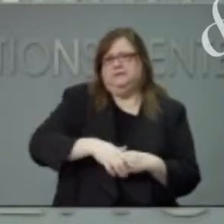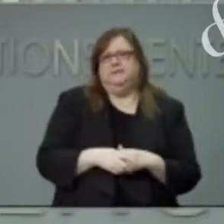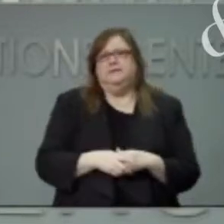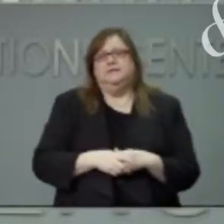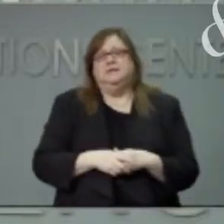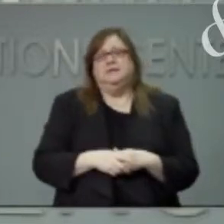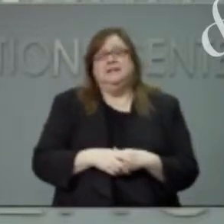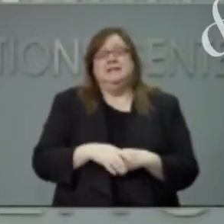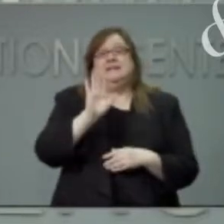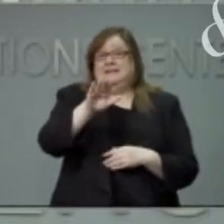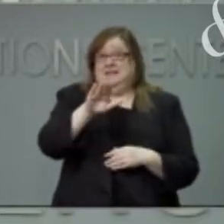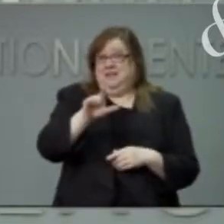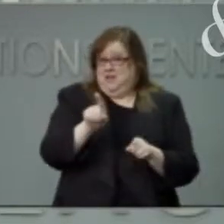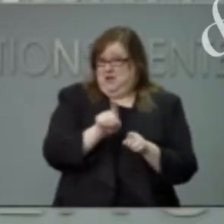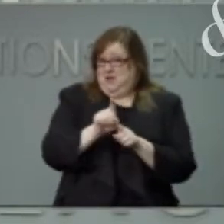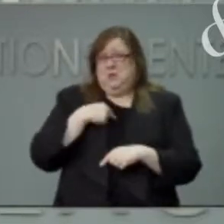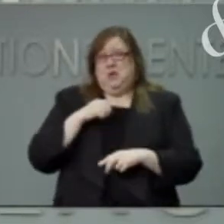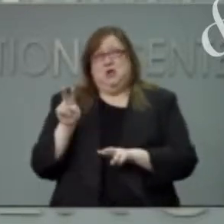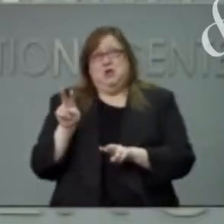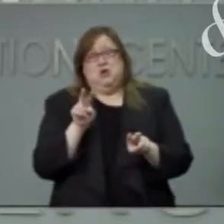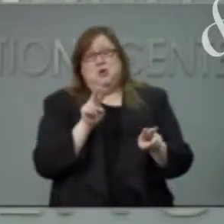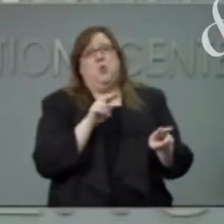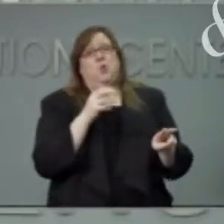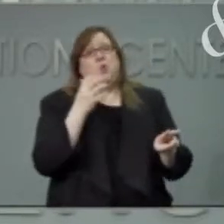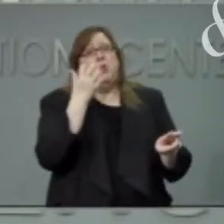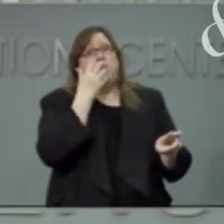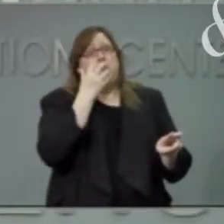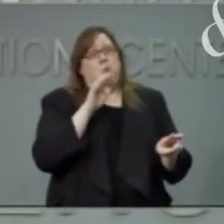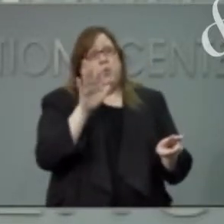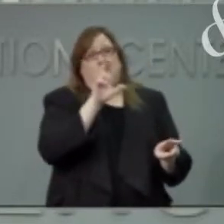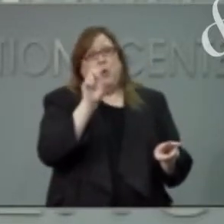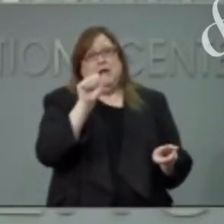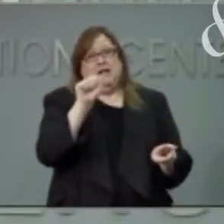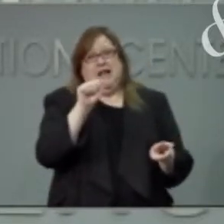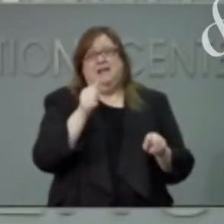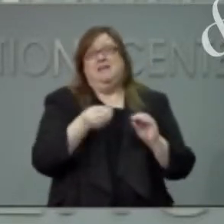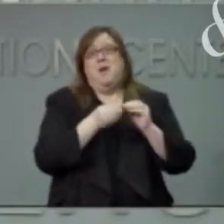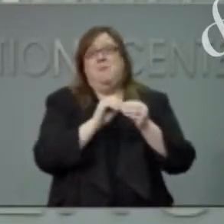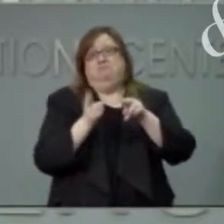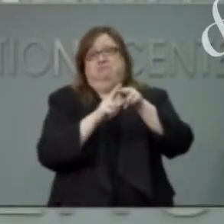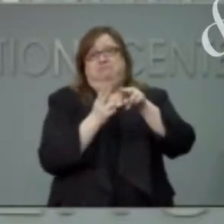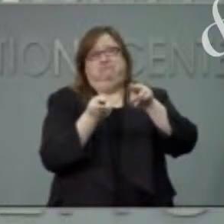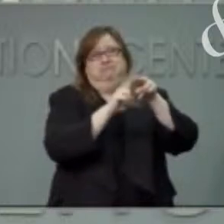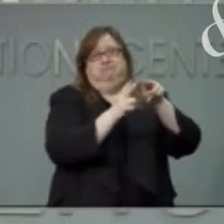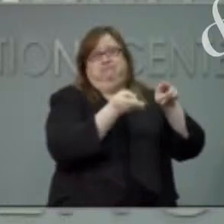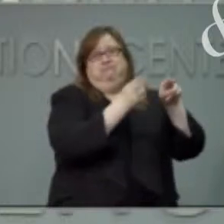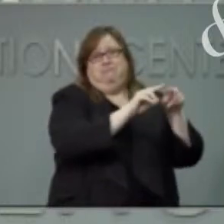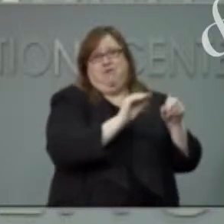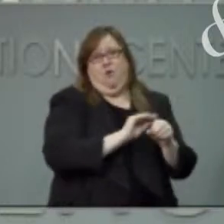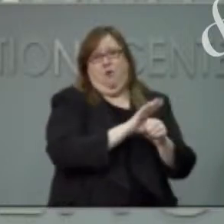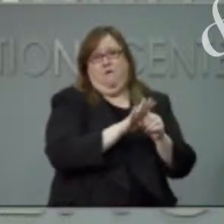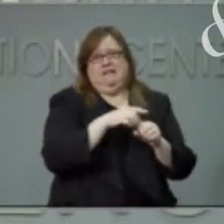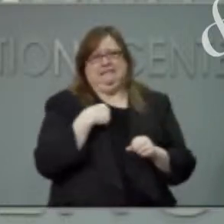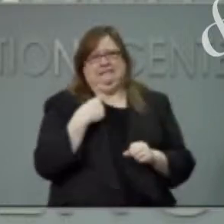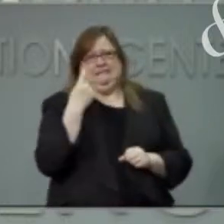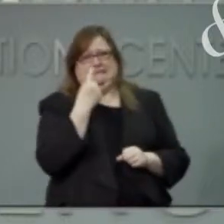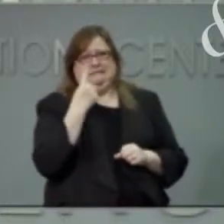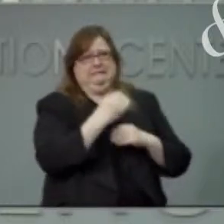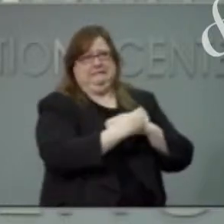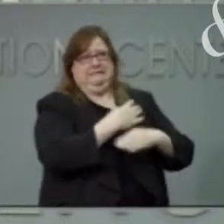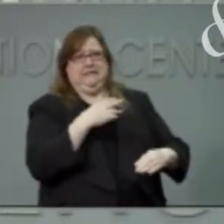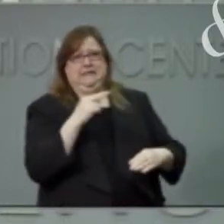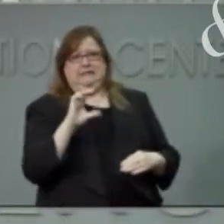the nation and how that wrong direction might affect us here in North Carolina. We North Carolinians need to